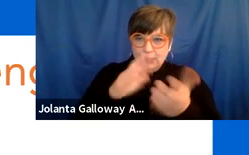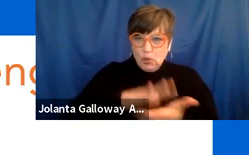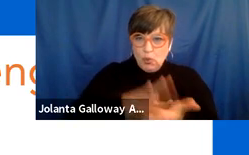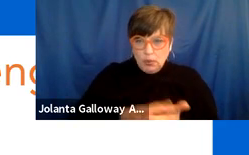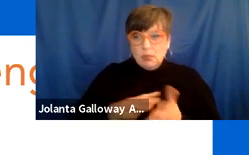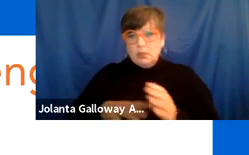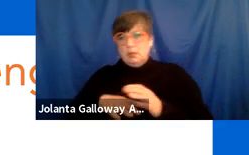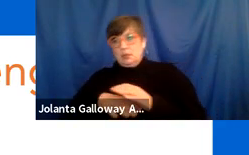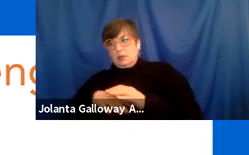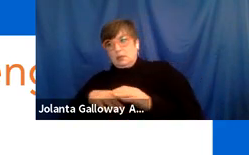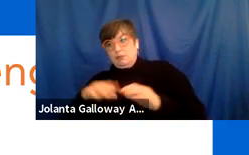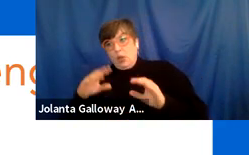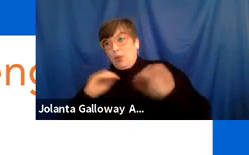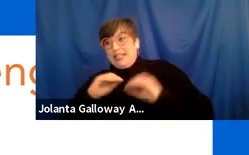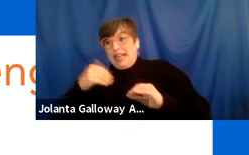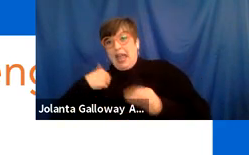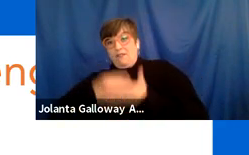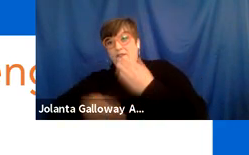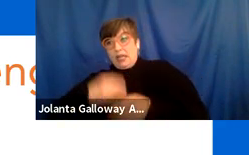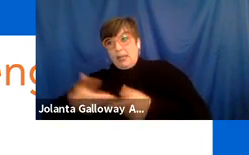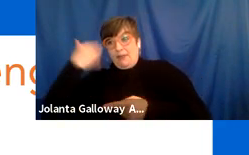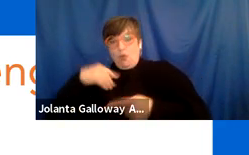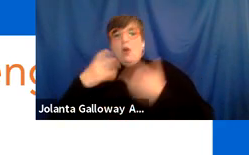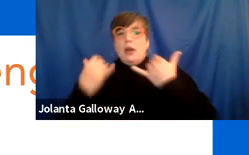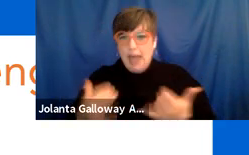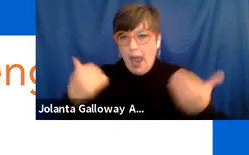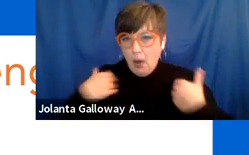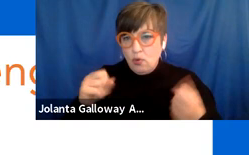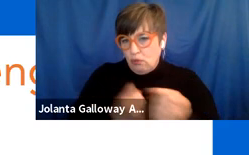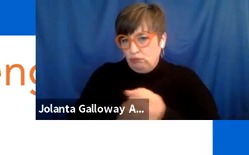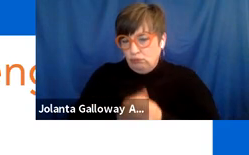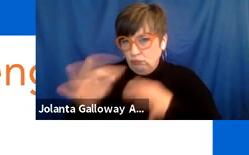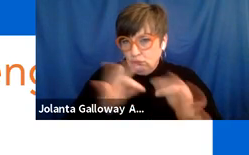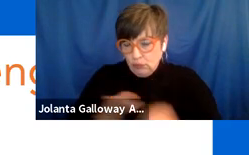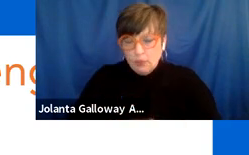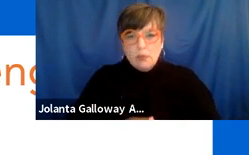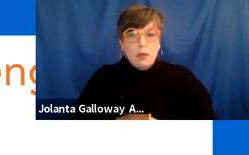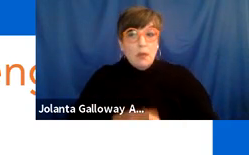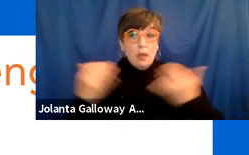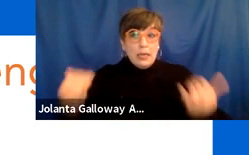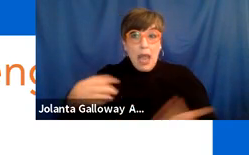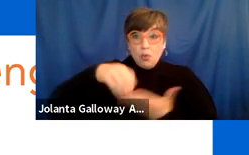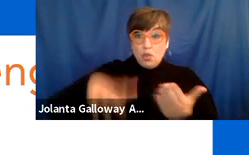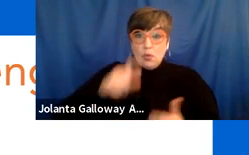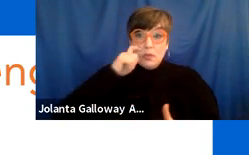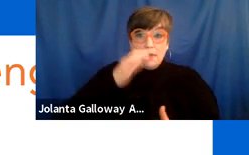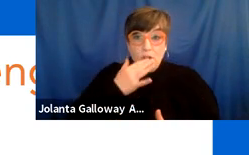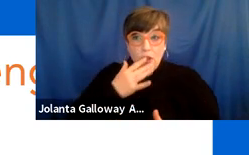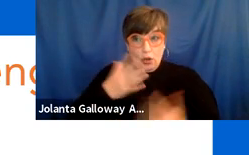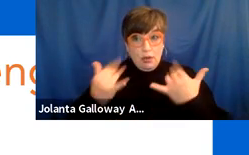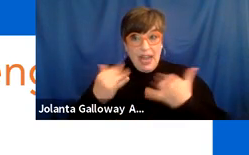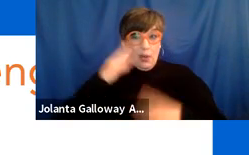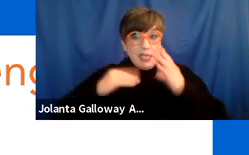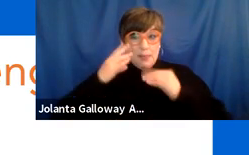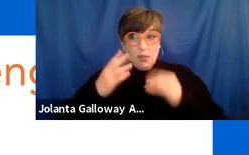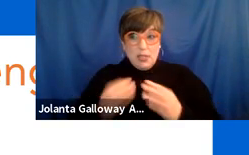funding than we have in any prior year. And because students of color are in schools experiencing higher than average school decline,